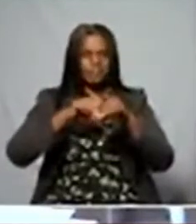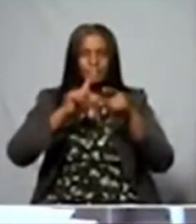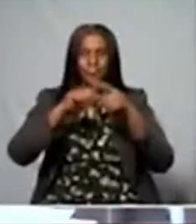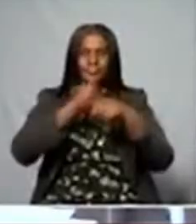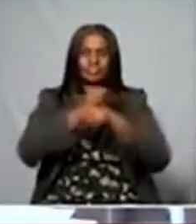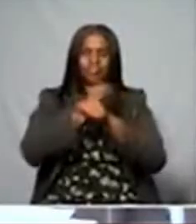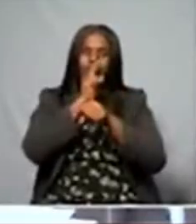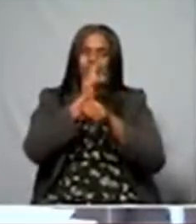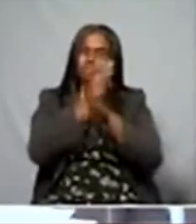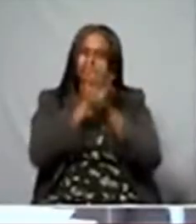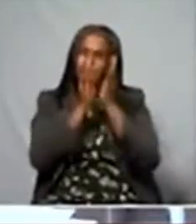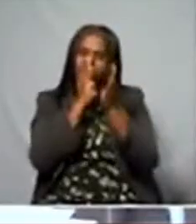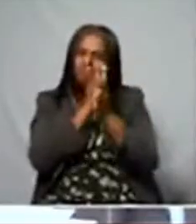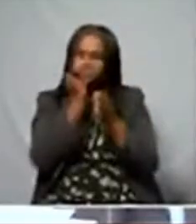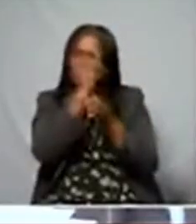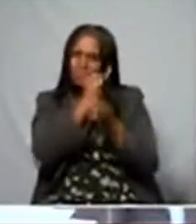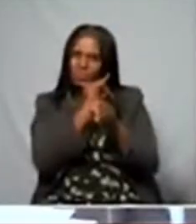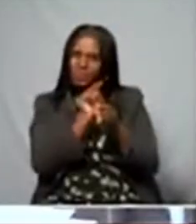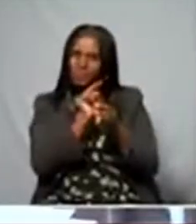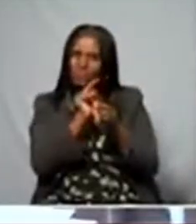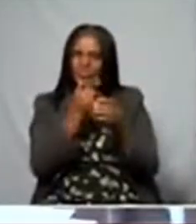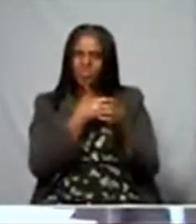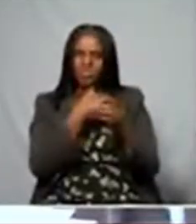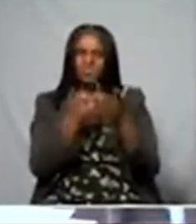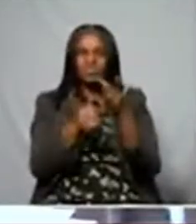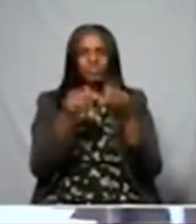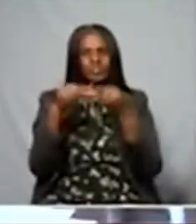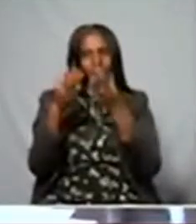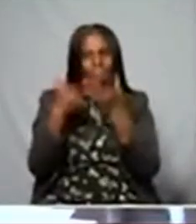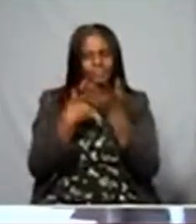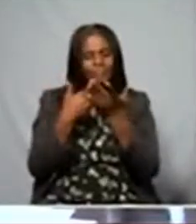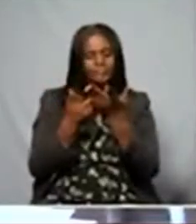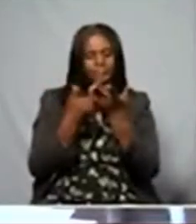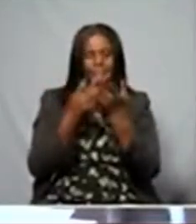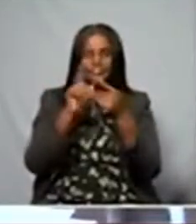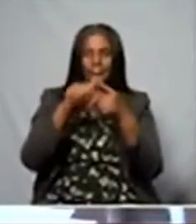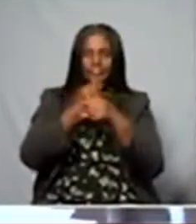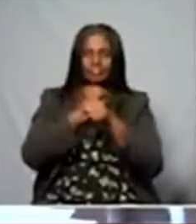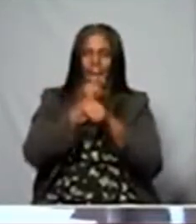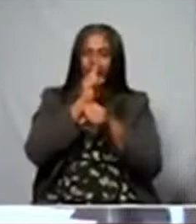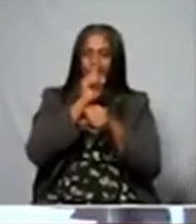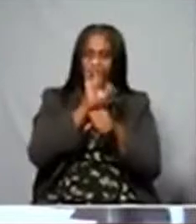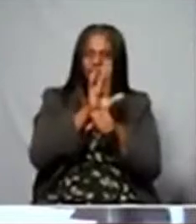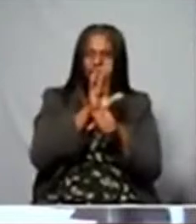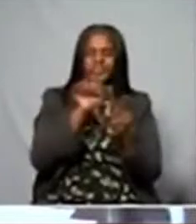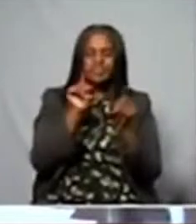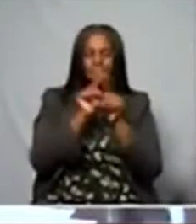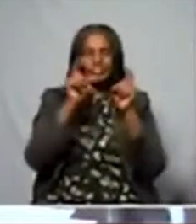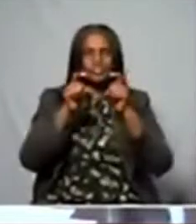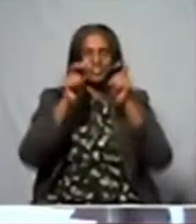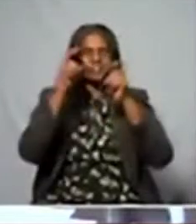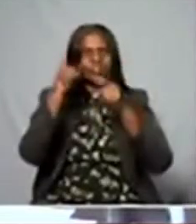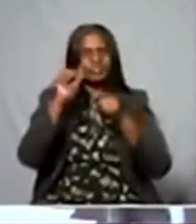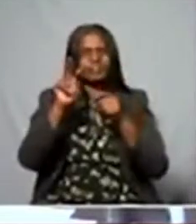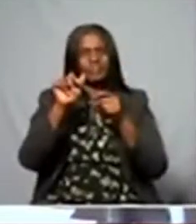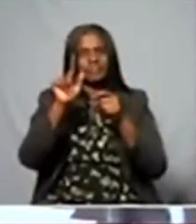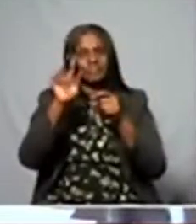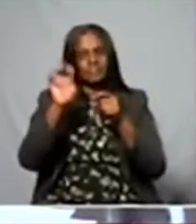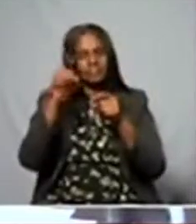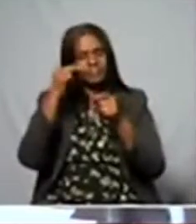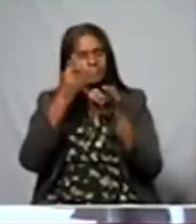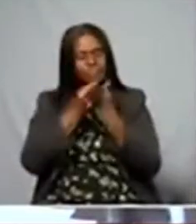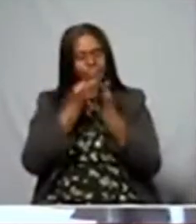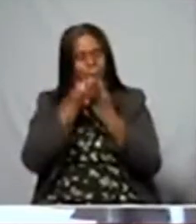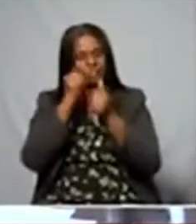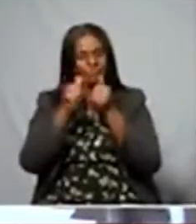the contract design have got a provision to ensure that there's promotion of value for money. Because